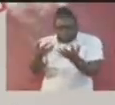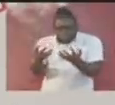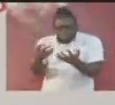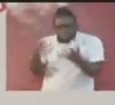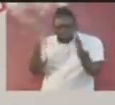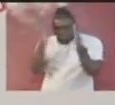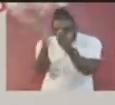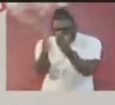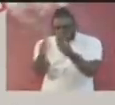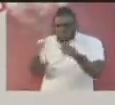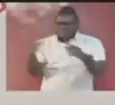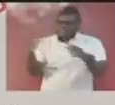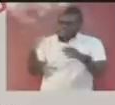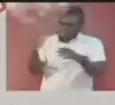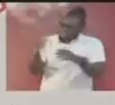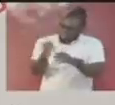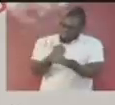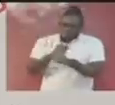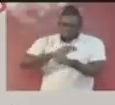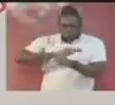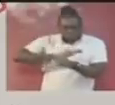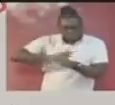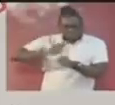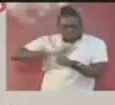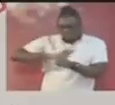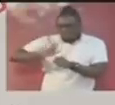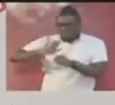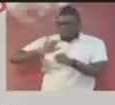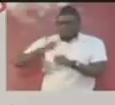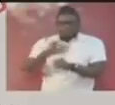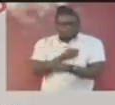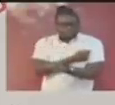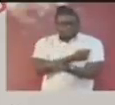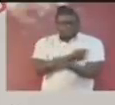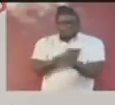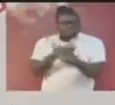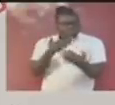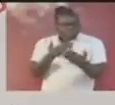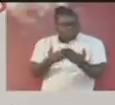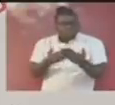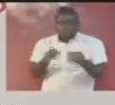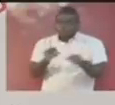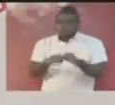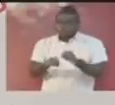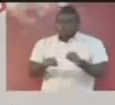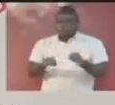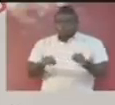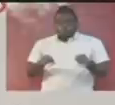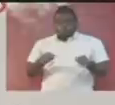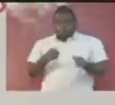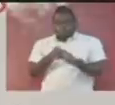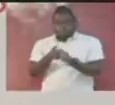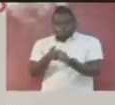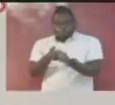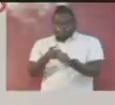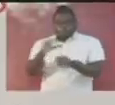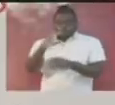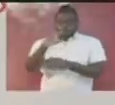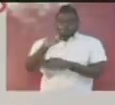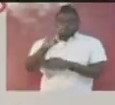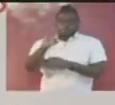our COVAX obligation of vaccinating 20% to end this acute phase. Thank you very